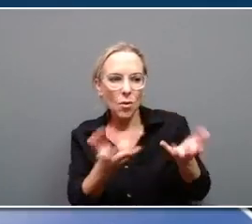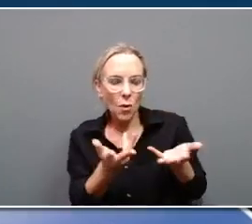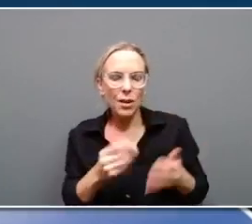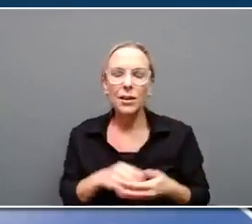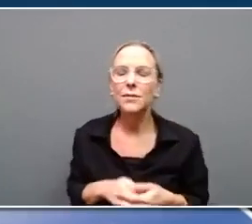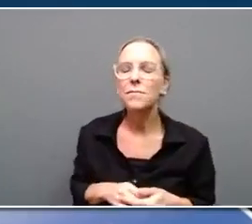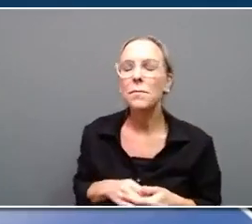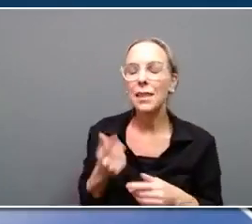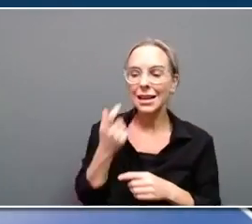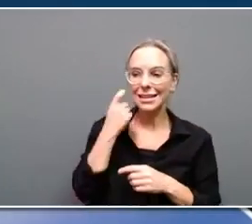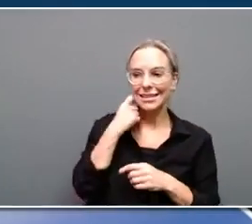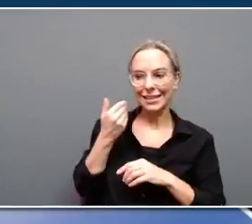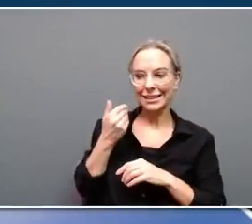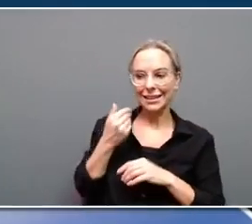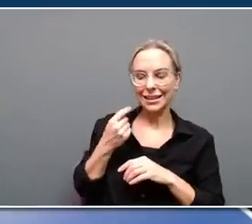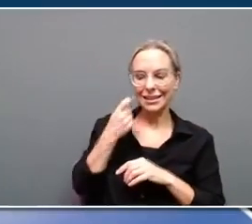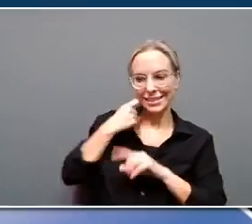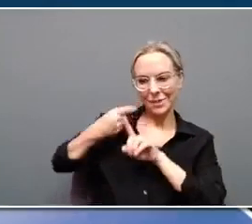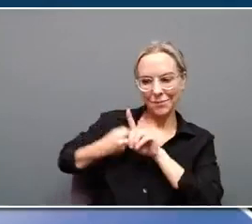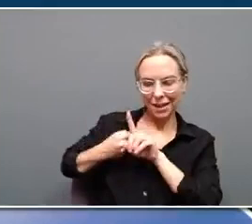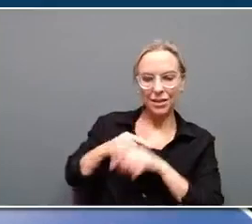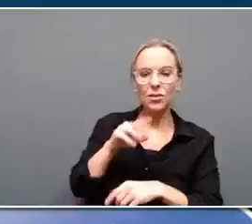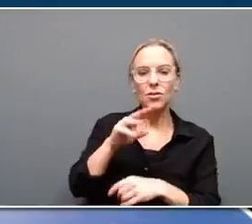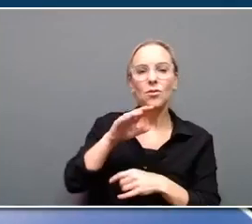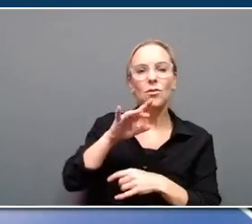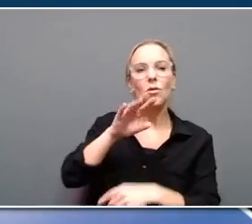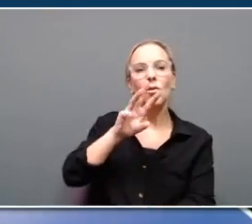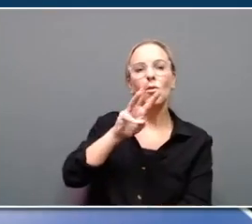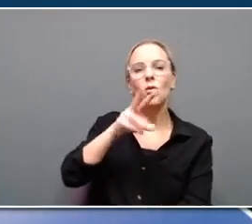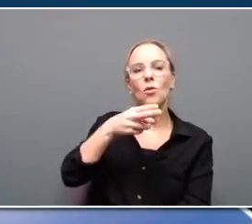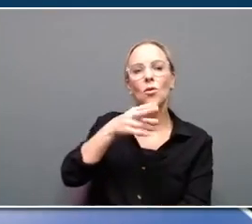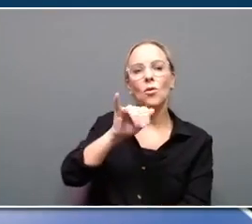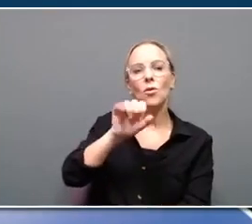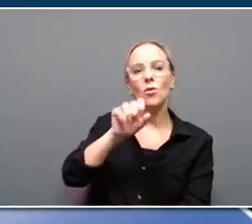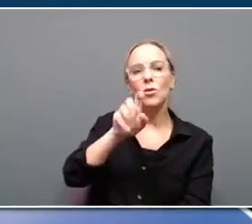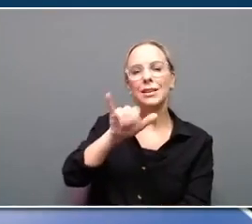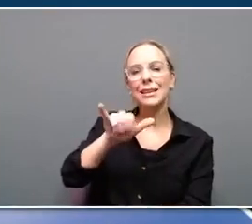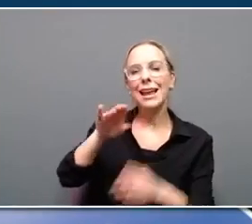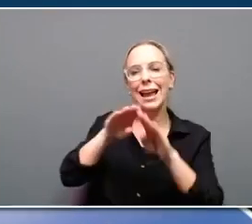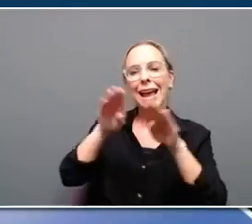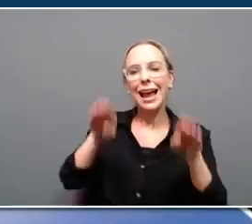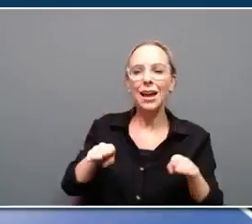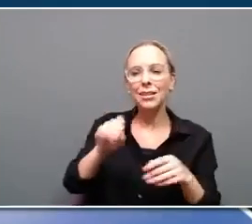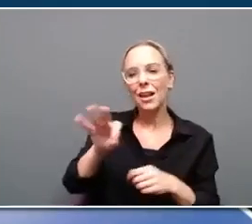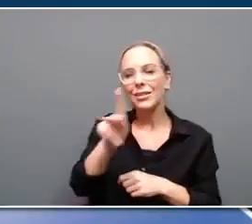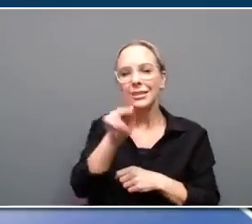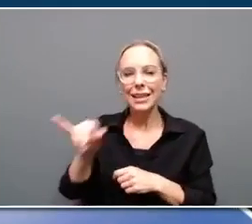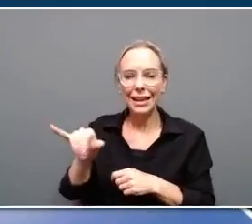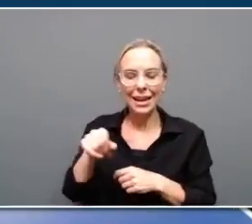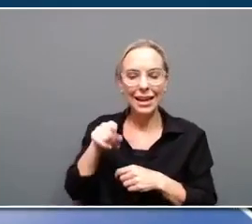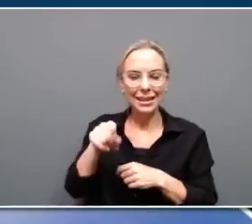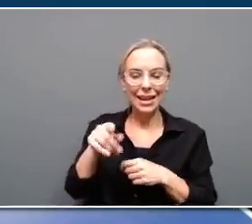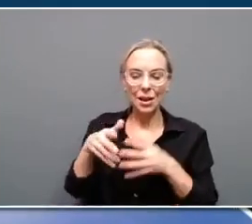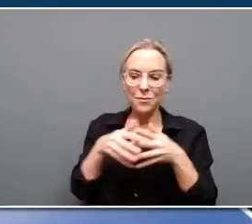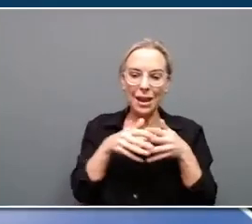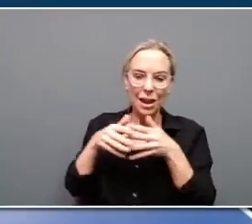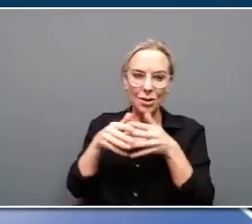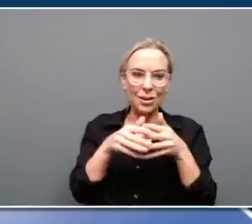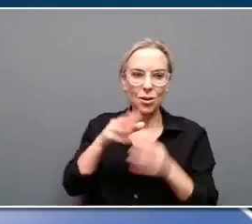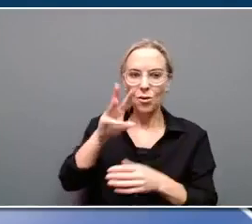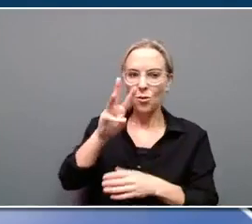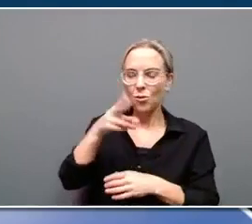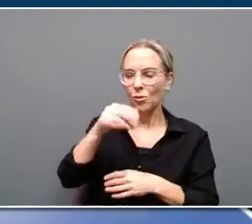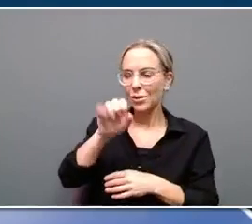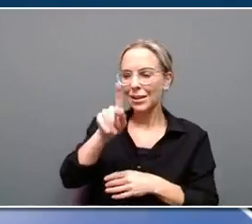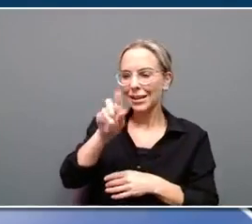Whiskey House of Kentucky, a producer of contract bourbon and American whiskey, held a celebration for a new